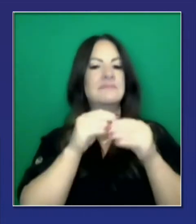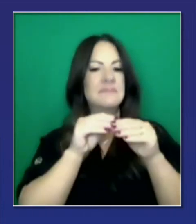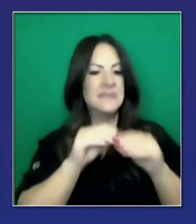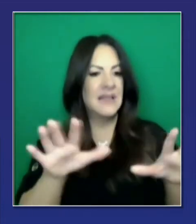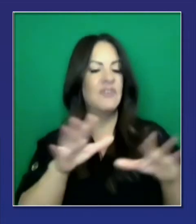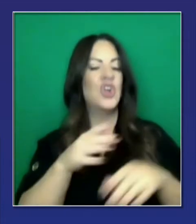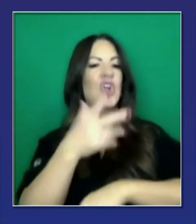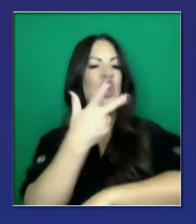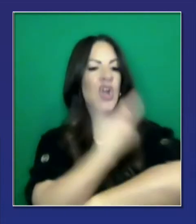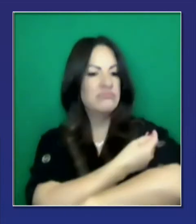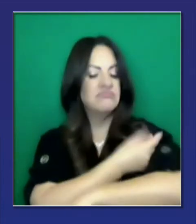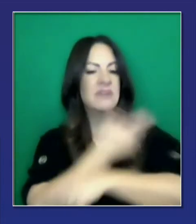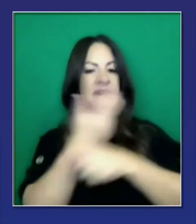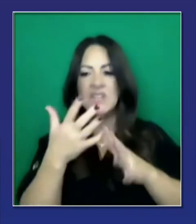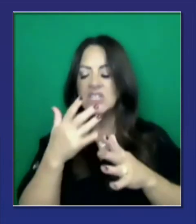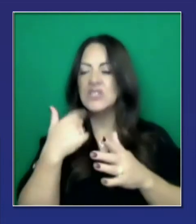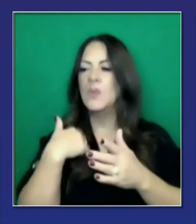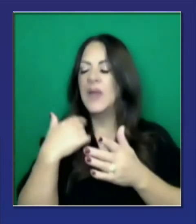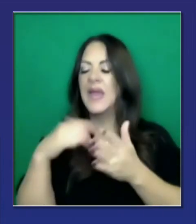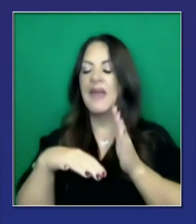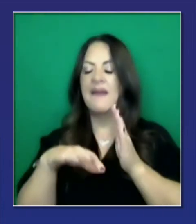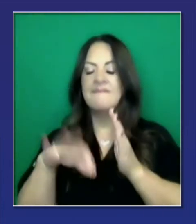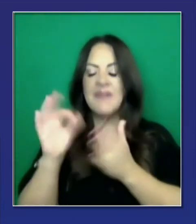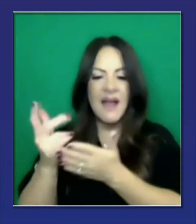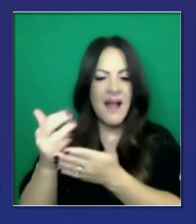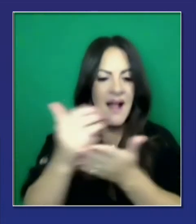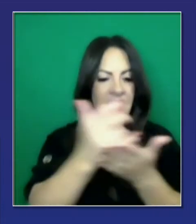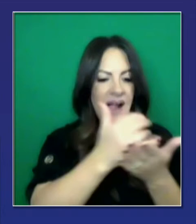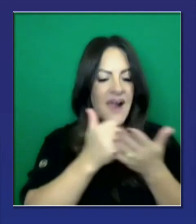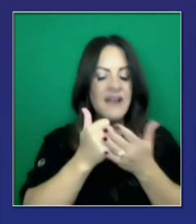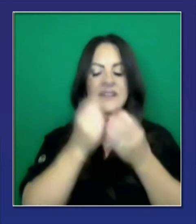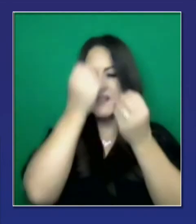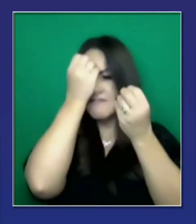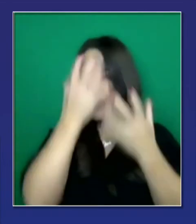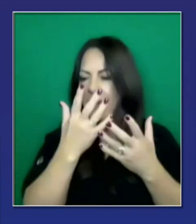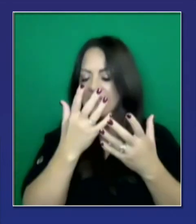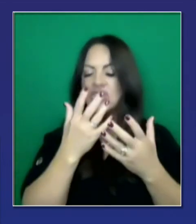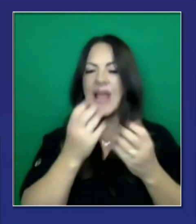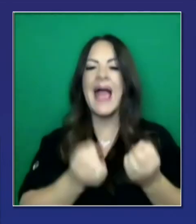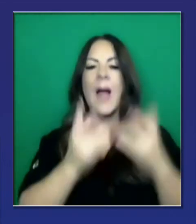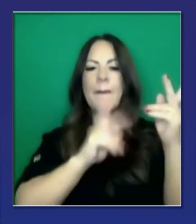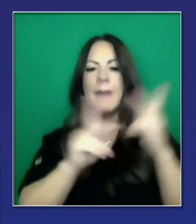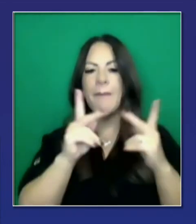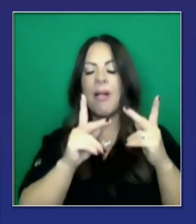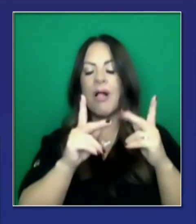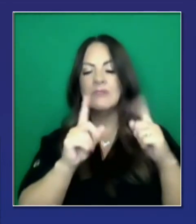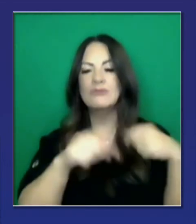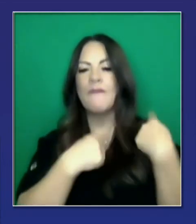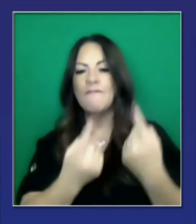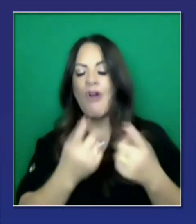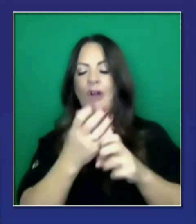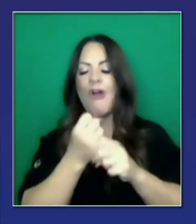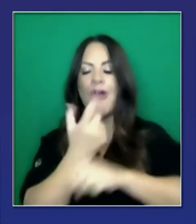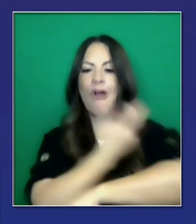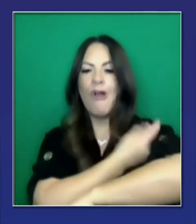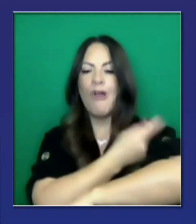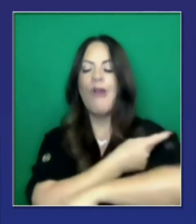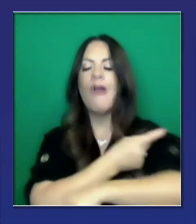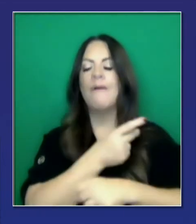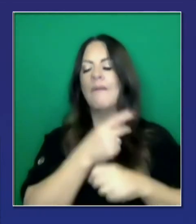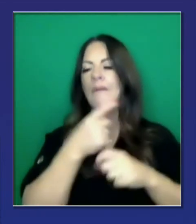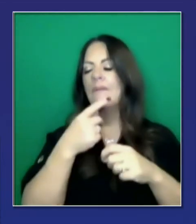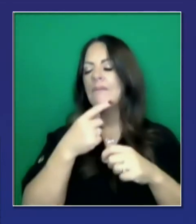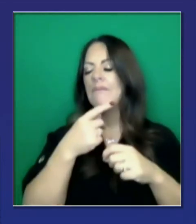these out, more rural, remote parts of the state. Then they prepare the distribution, additional sites